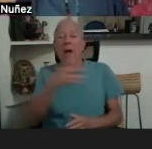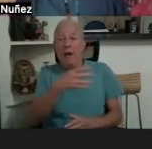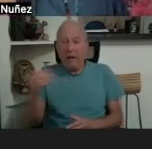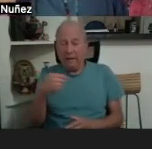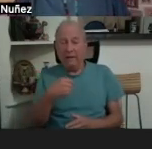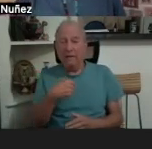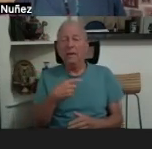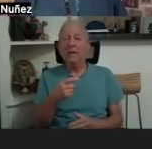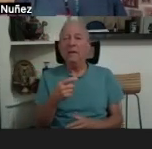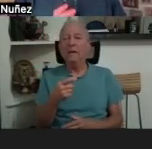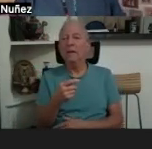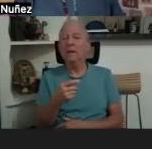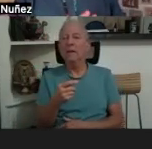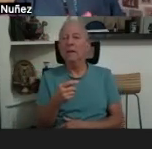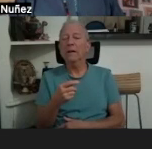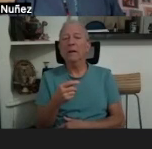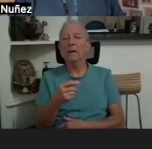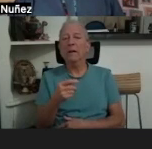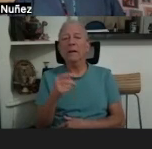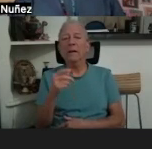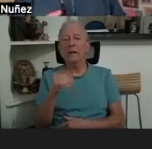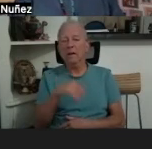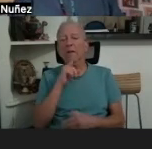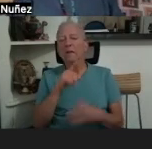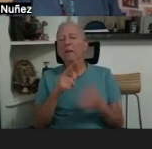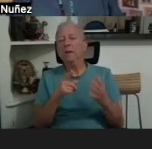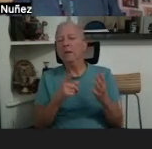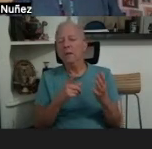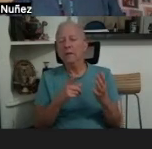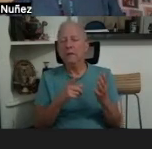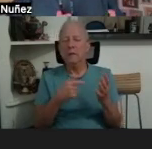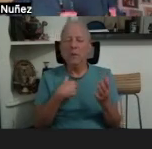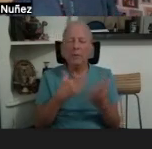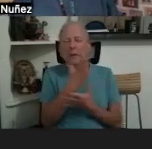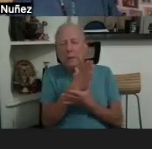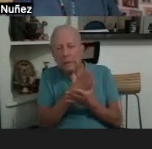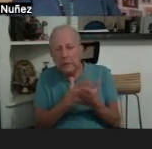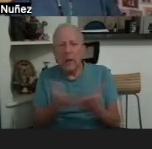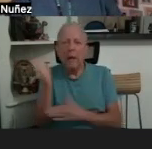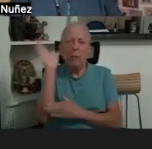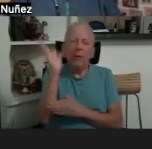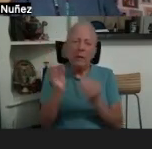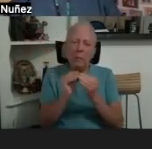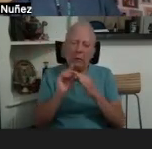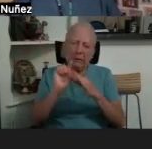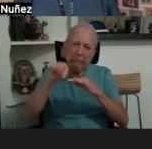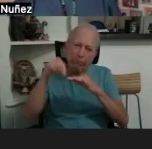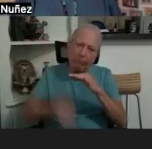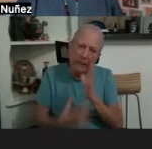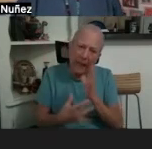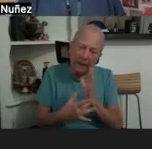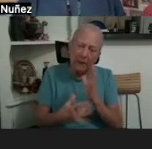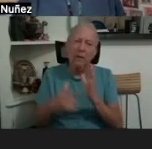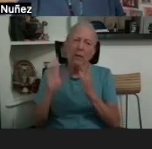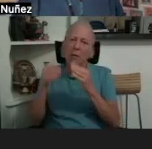for both, there's going to be some parts that are going to be a little bit more technical and specifically for attorneys. So this